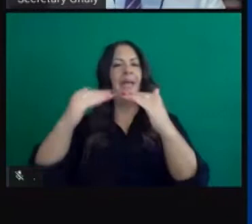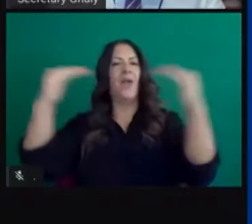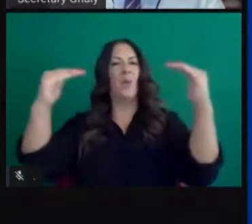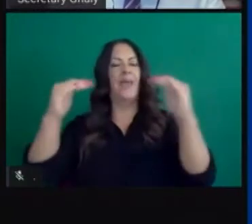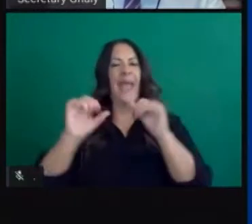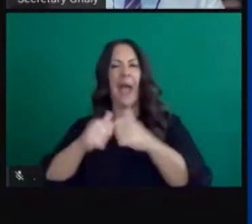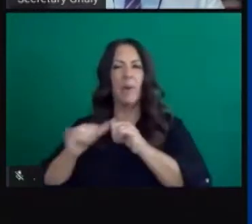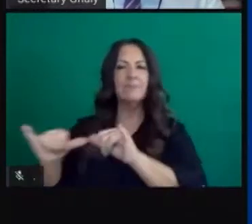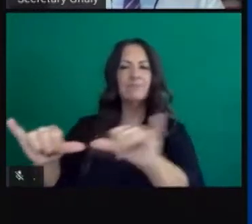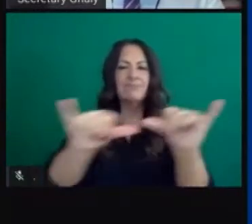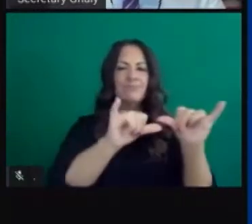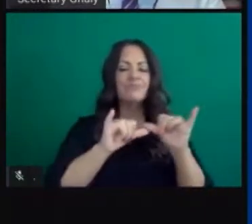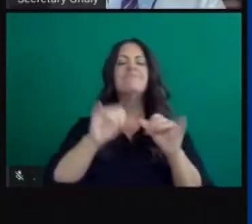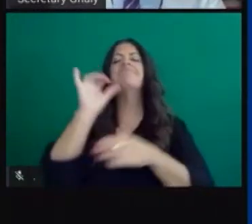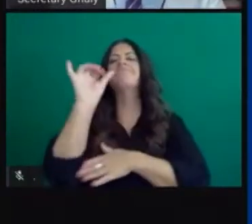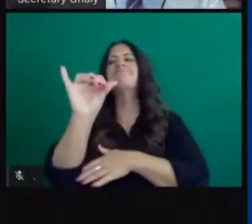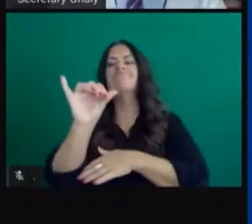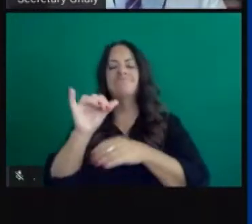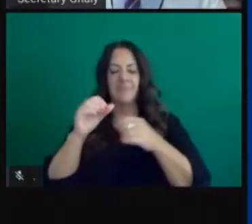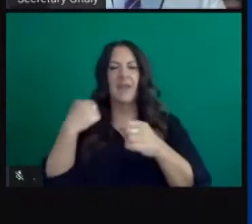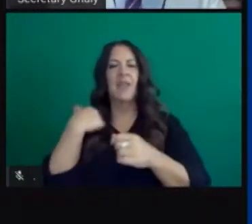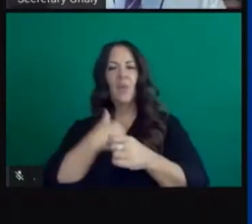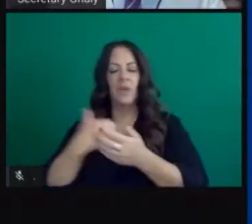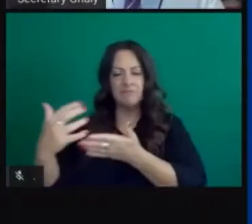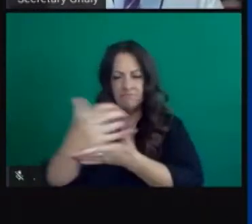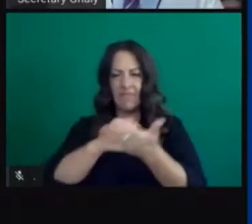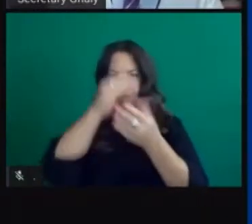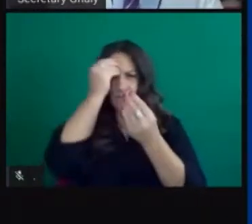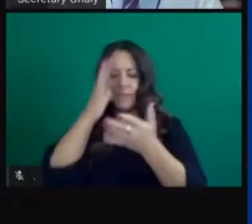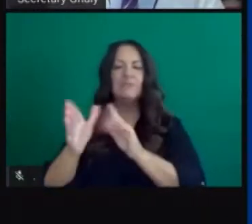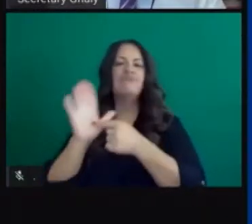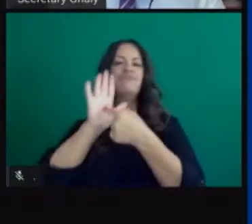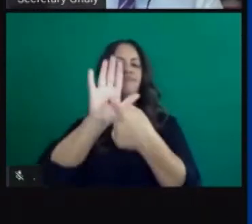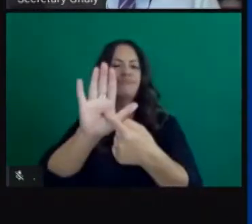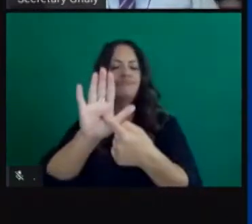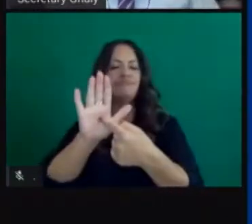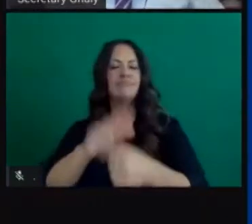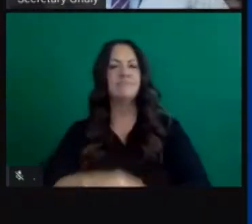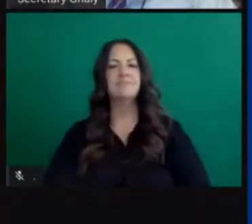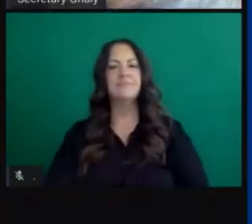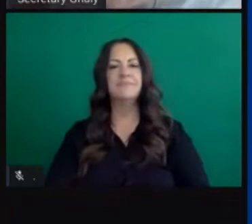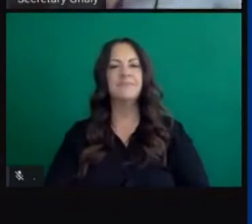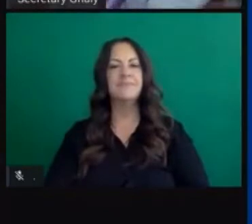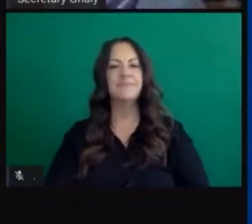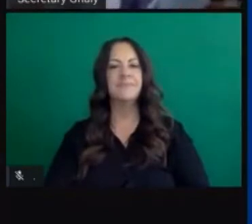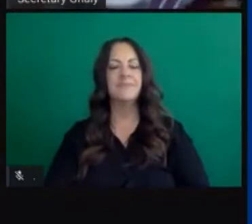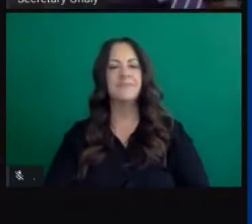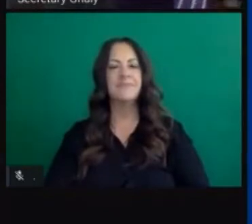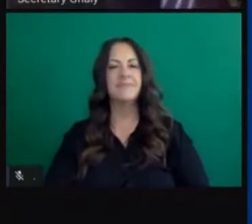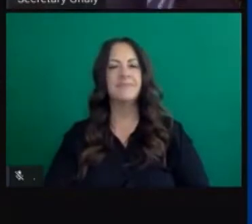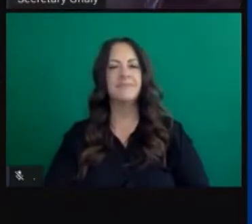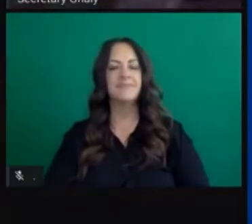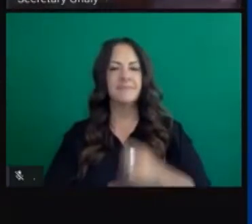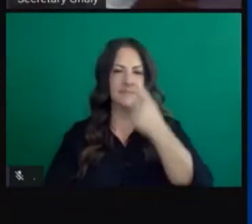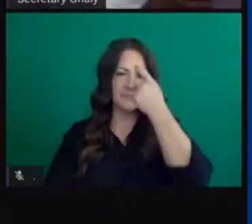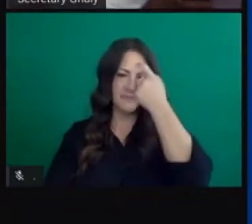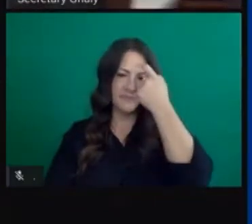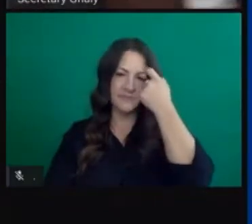implemented today. And then I'll be back with you to share our tier assignments.